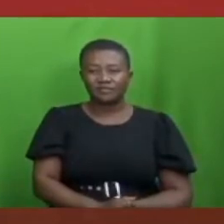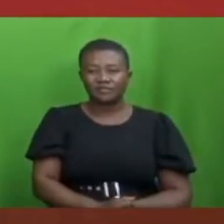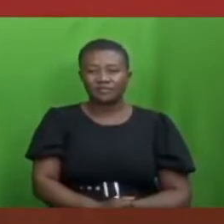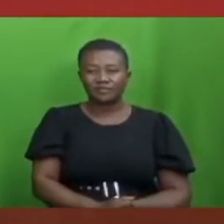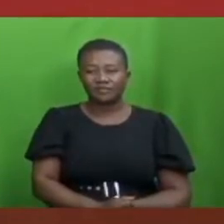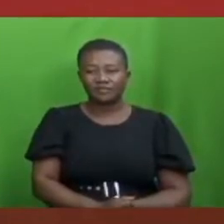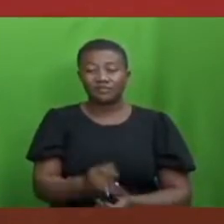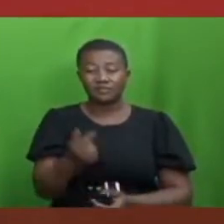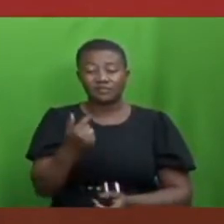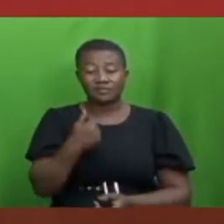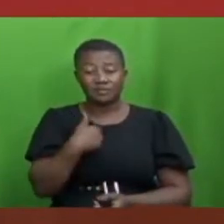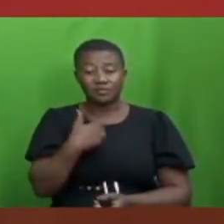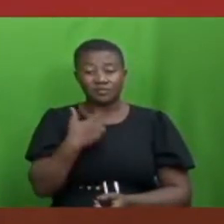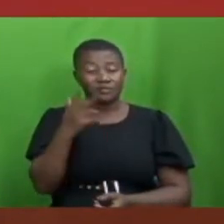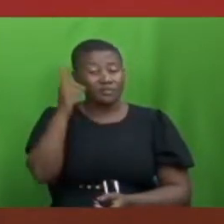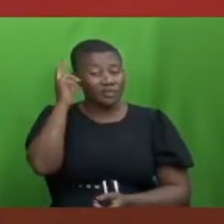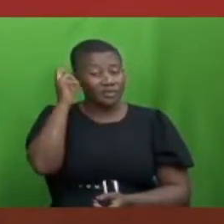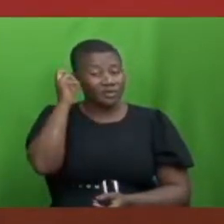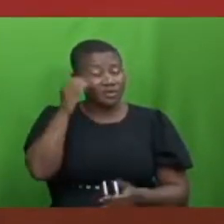Well, that's the motion.